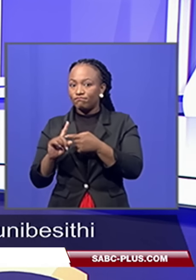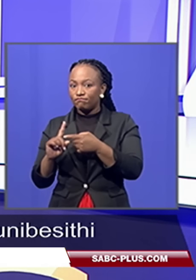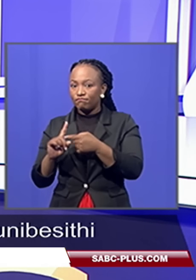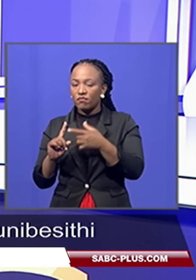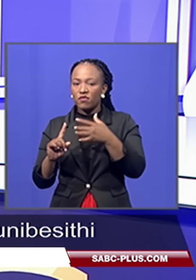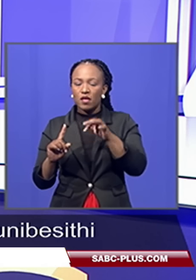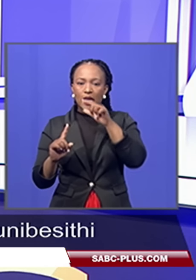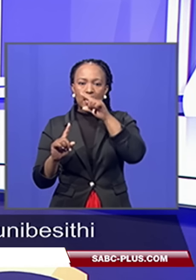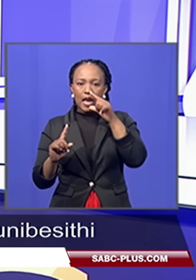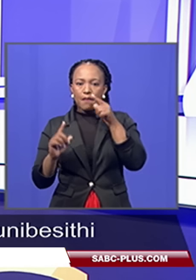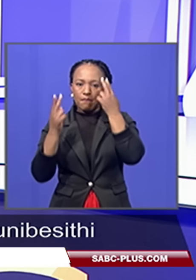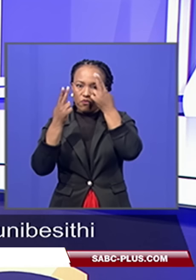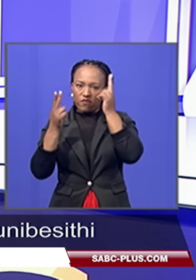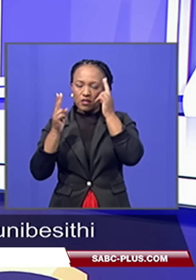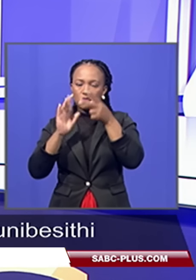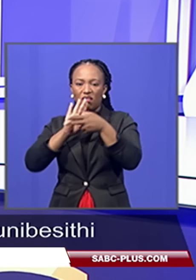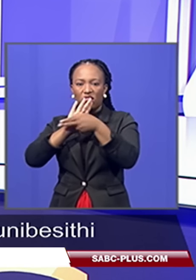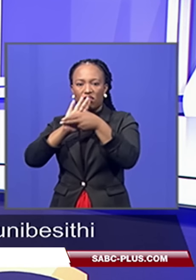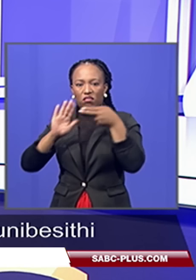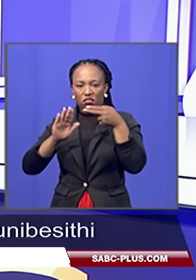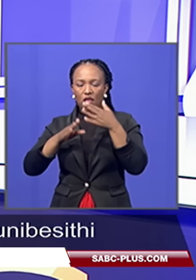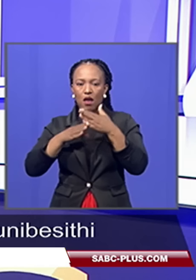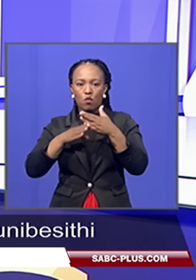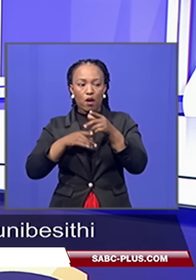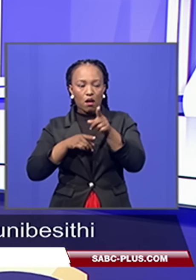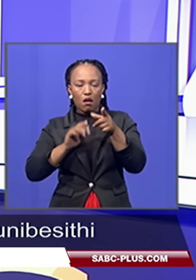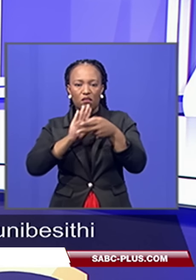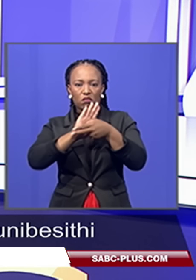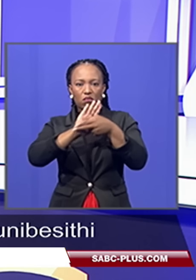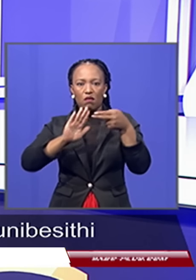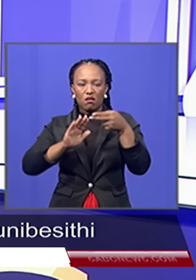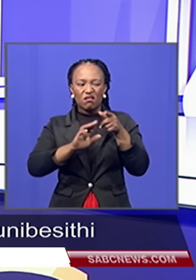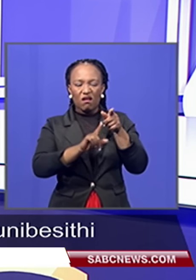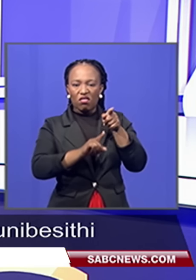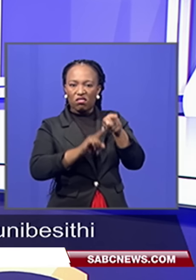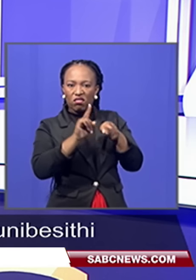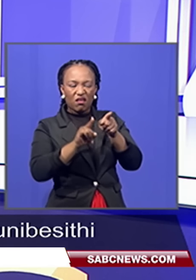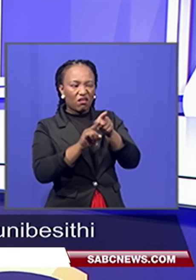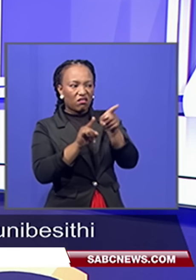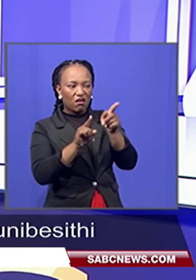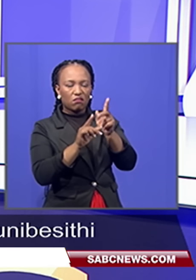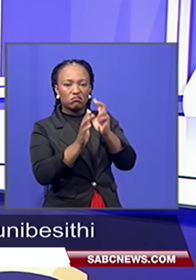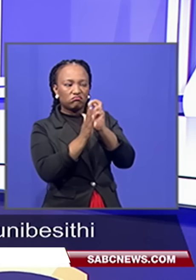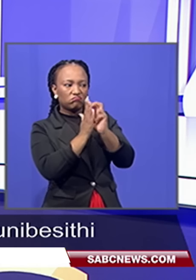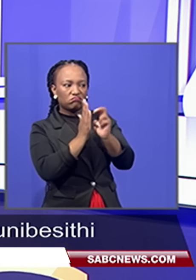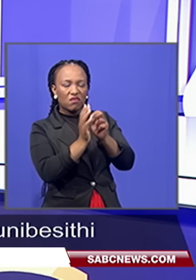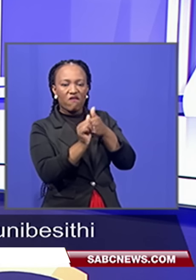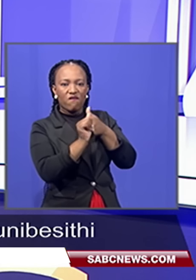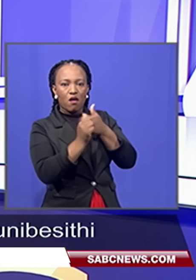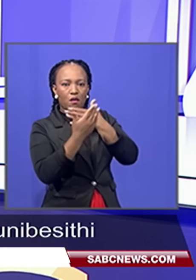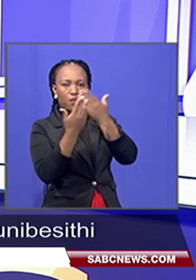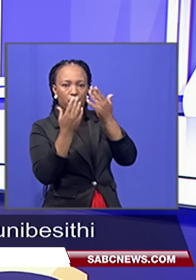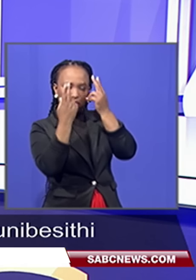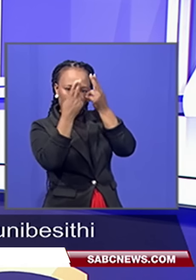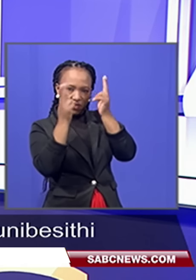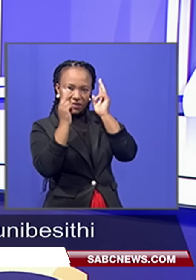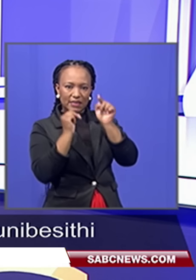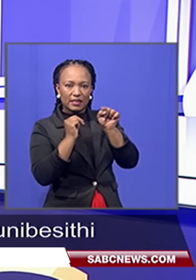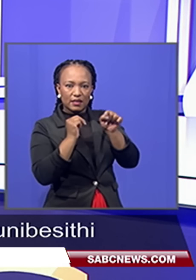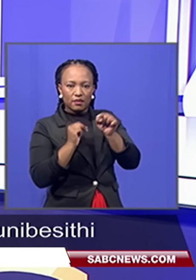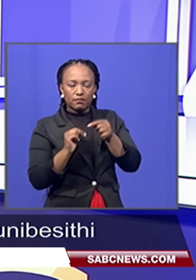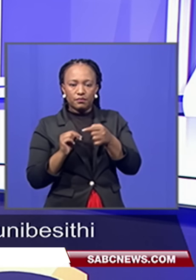bušitše leina la university le bahlankedi ba yona ka go ba latofatša mabapi le go se latele melao ya taolo ya university. Motlatša